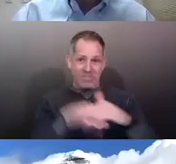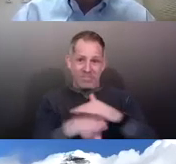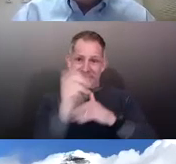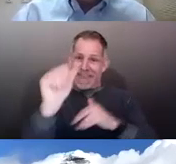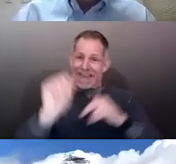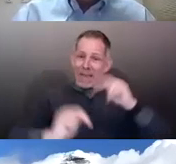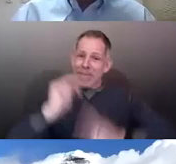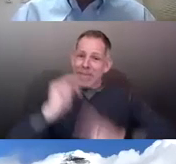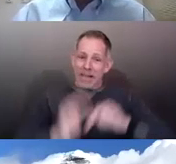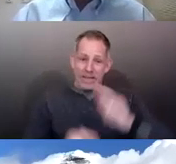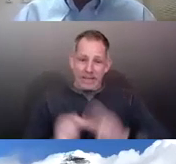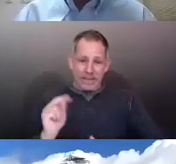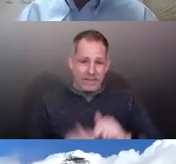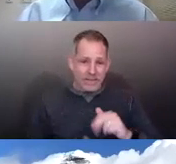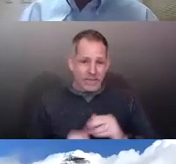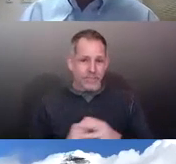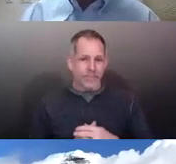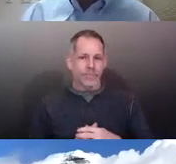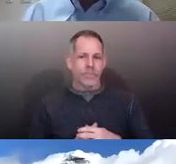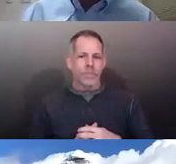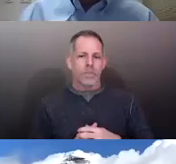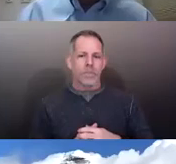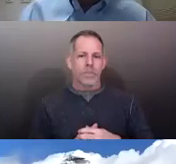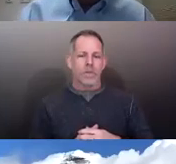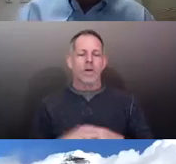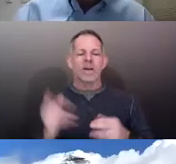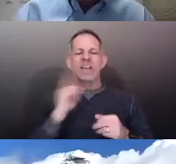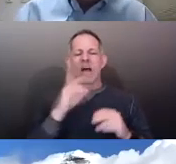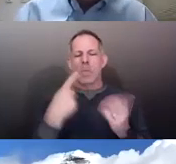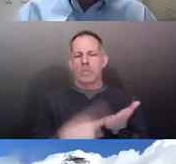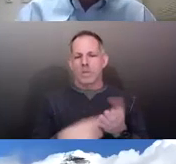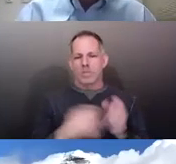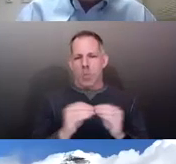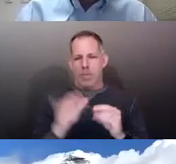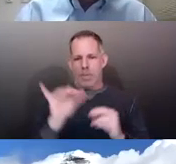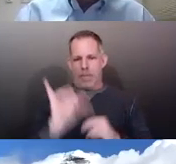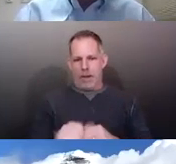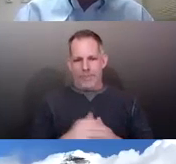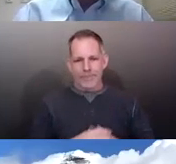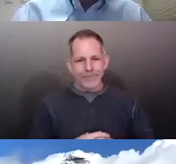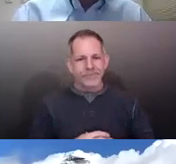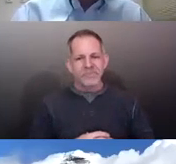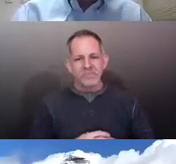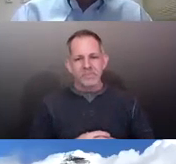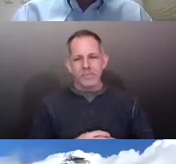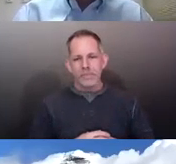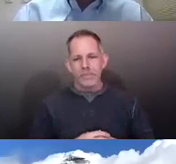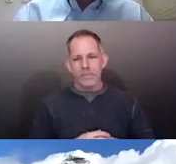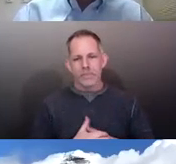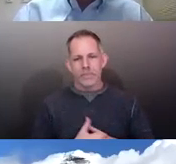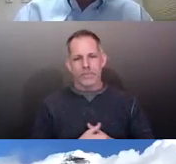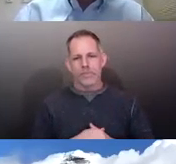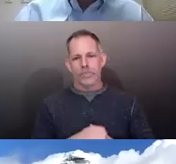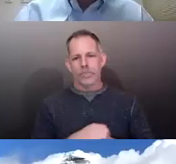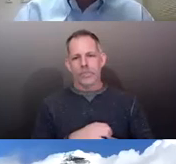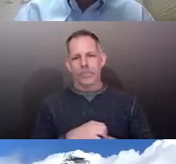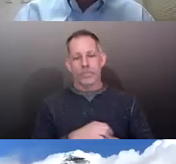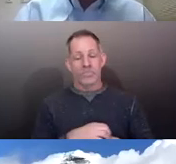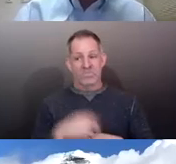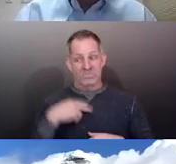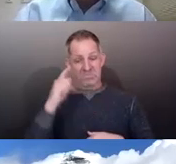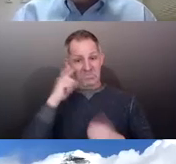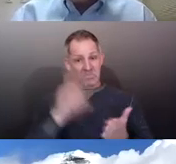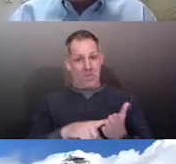that more in a minute. And we're not seeing widespread transmission by any means in school and childcare centers, but we are